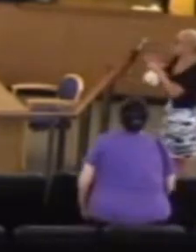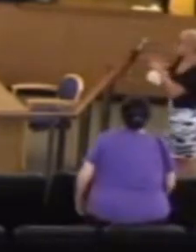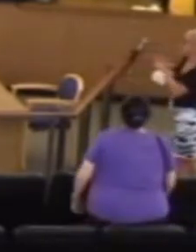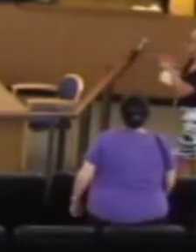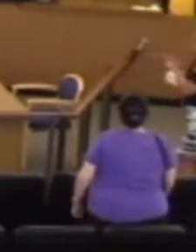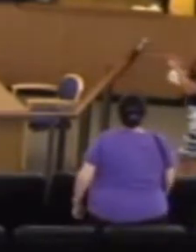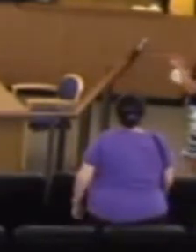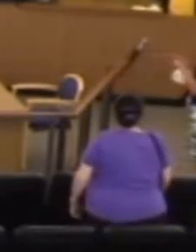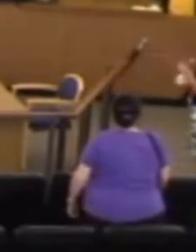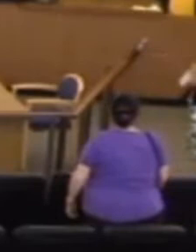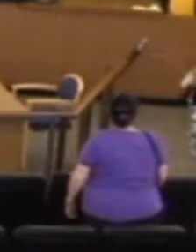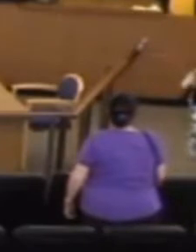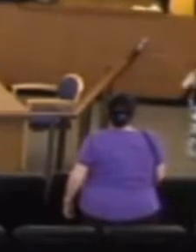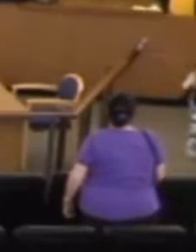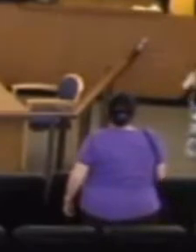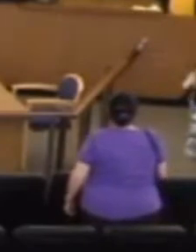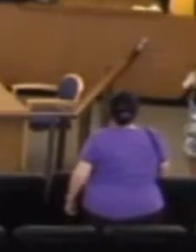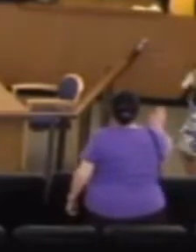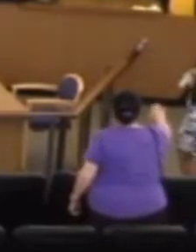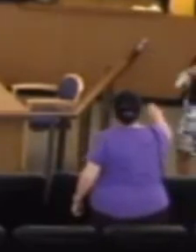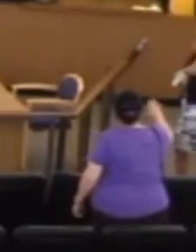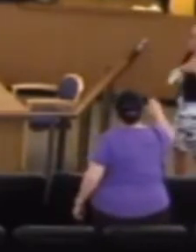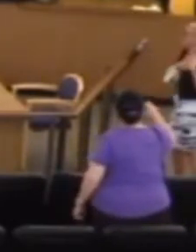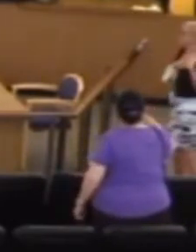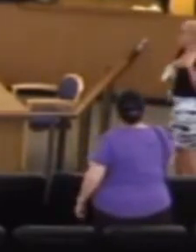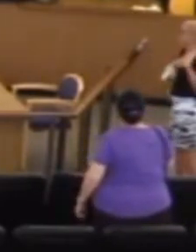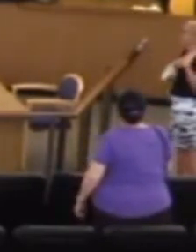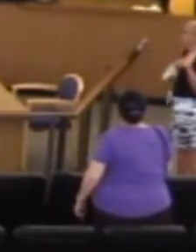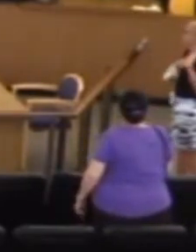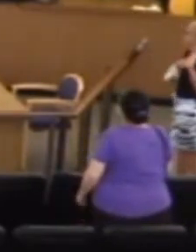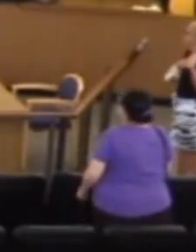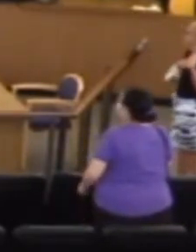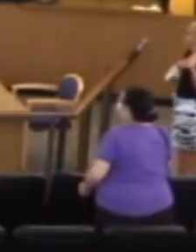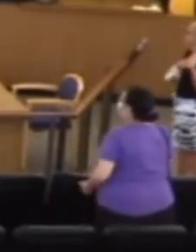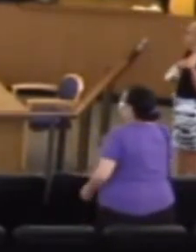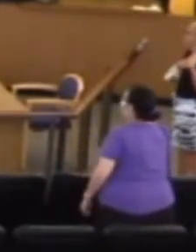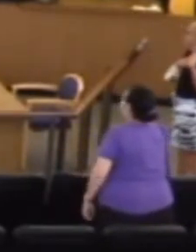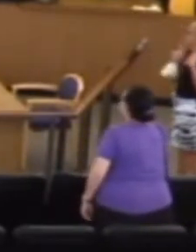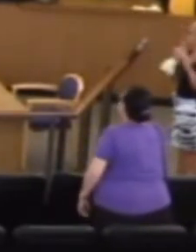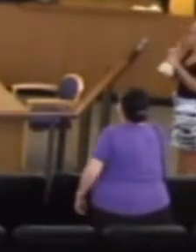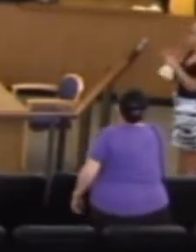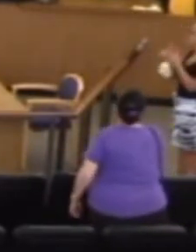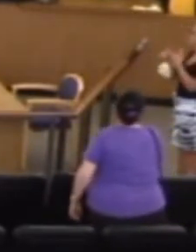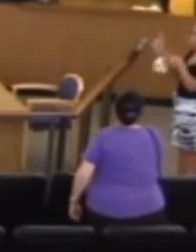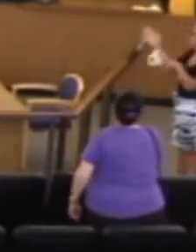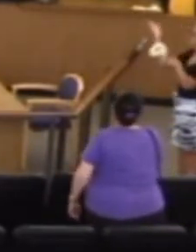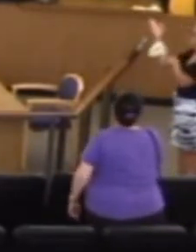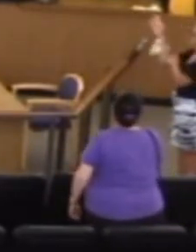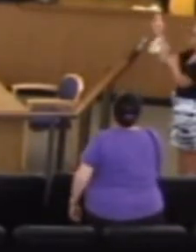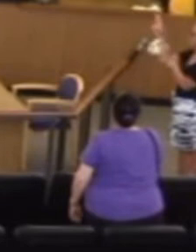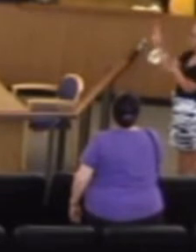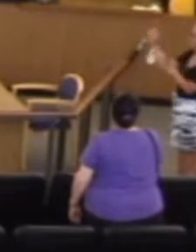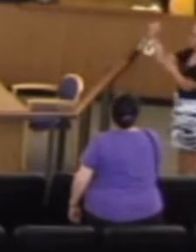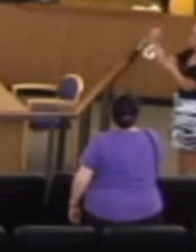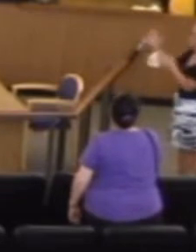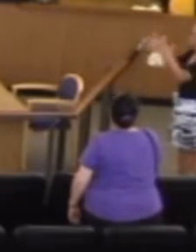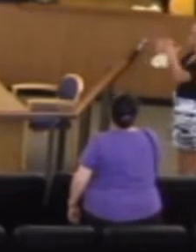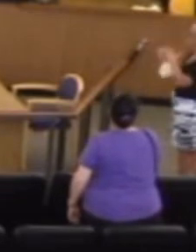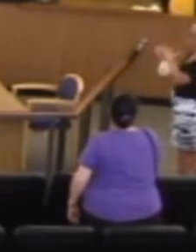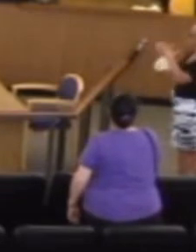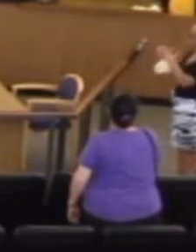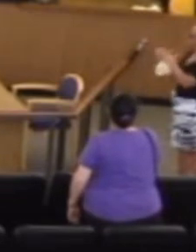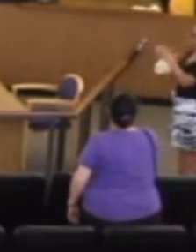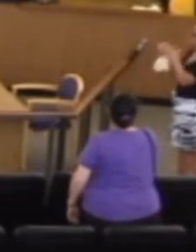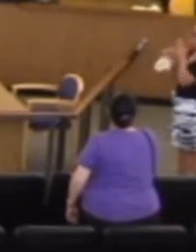American flag. Hold on. Place your right hand over your heart and join me. I pledge allegiance to the flag of the United States